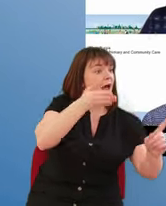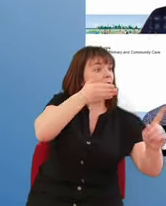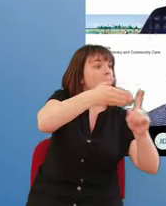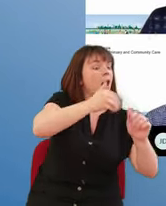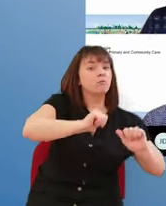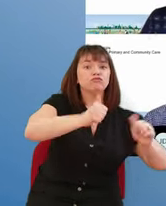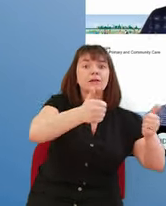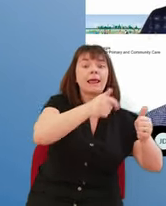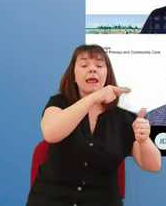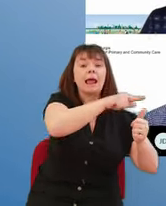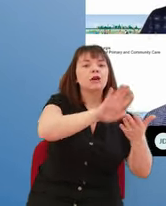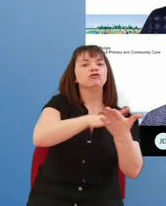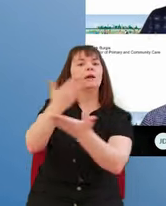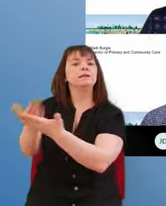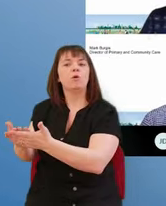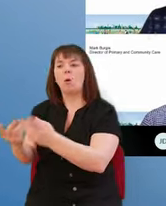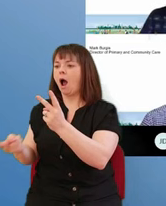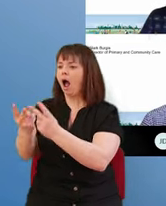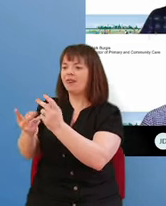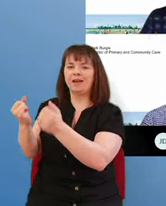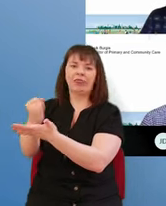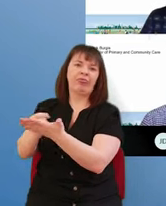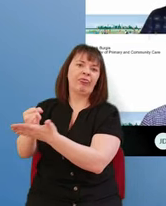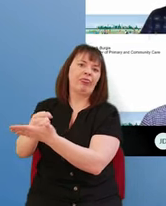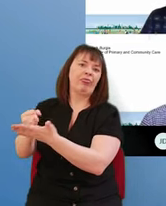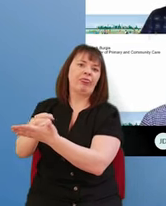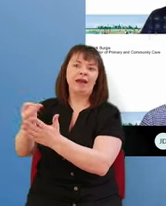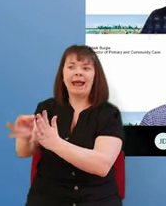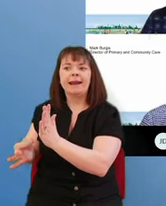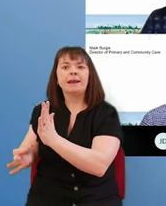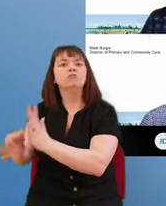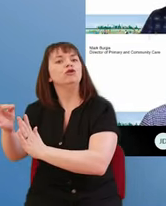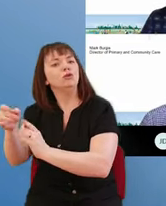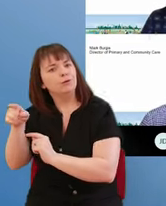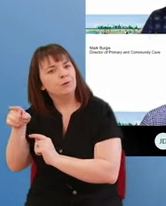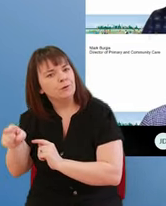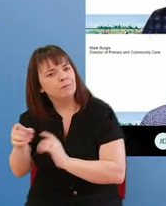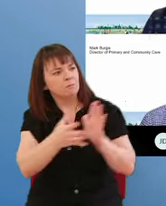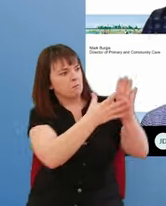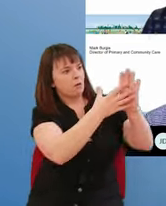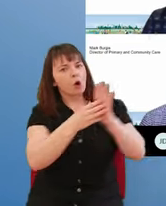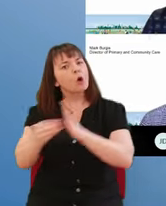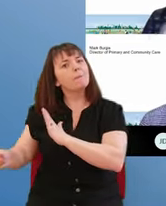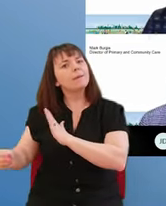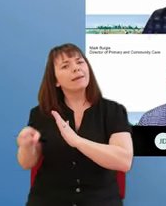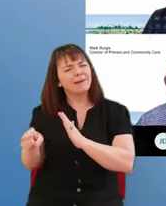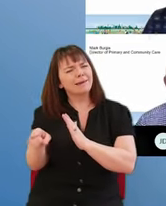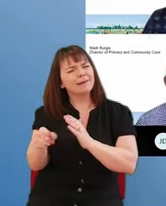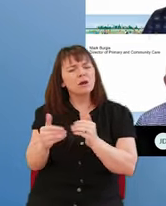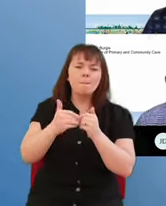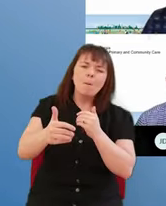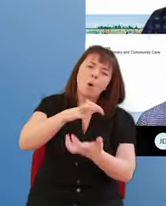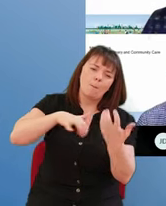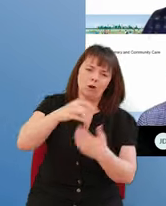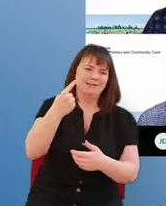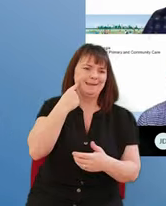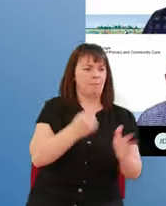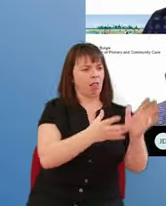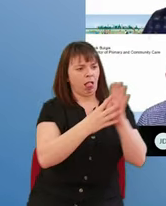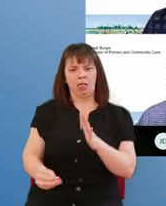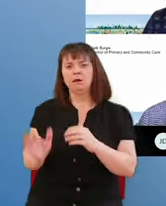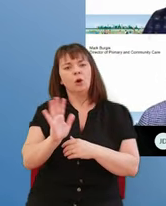complicated, but there are always elements or processes that can make a difference. So what we're hoping to do is work with